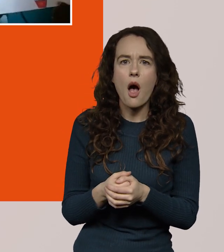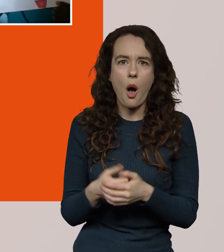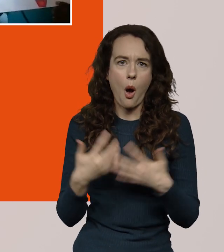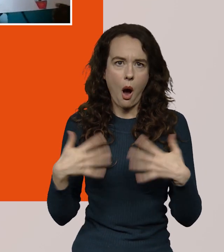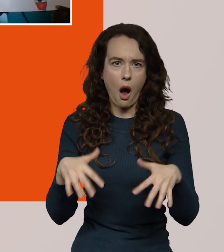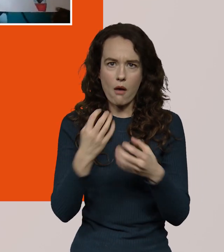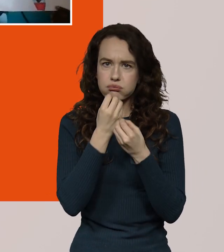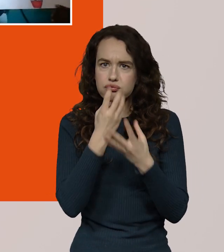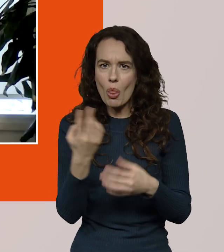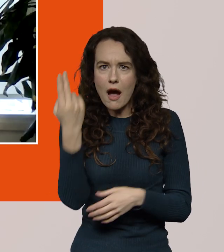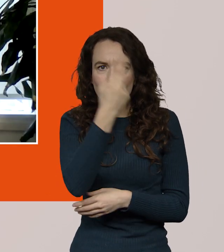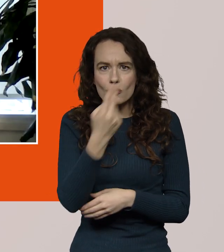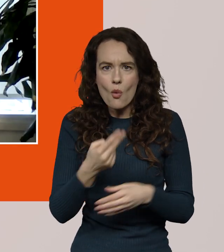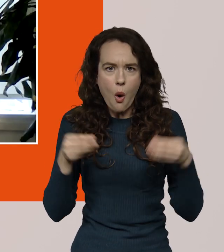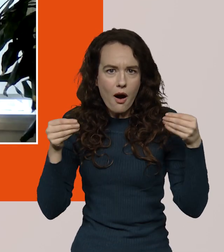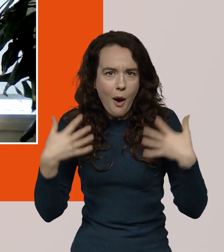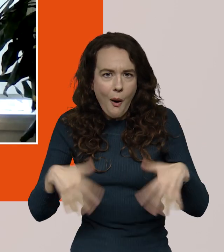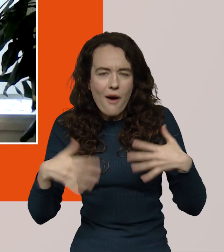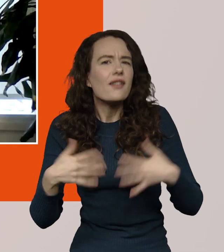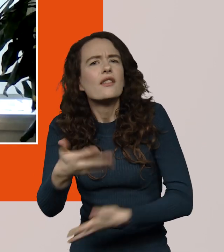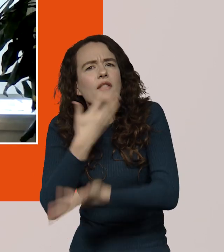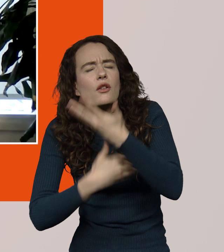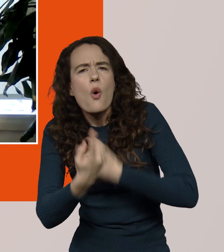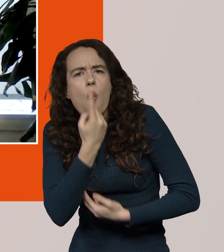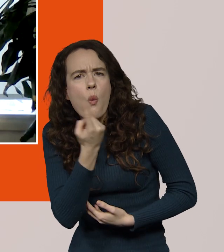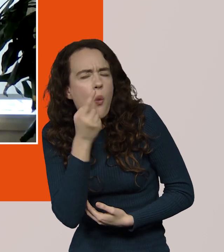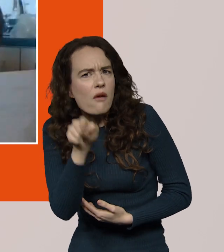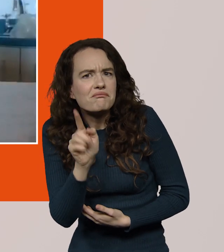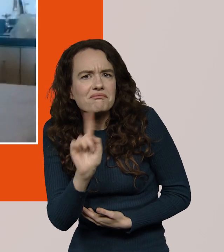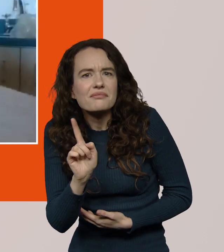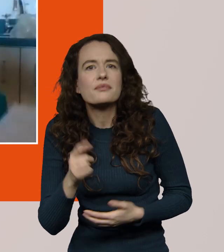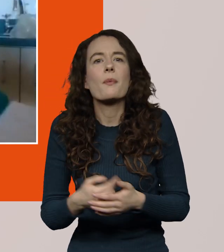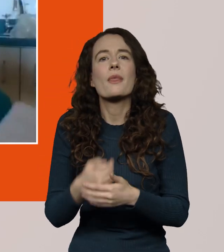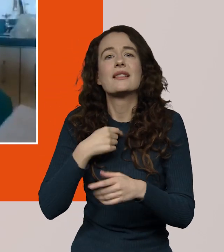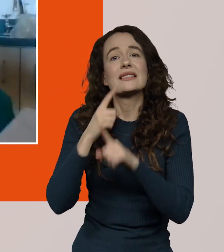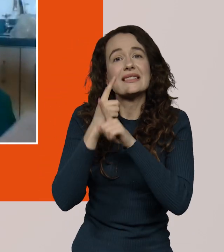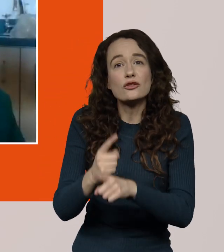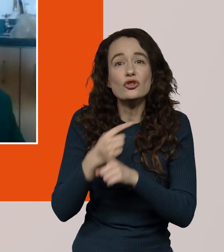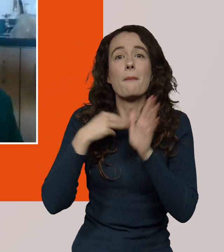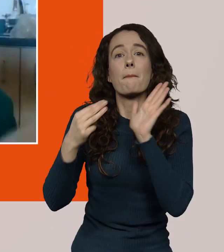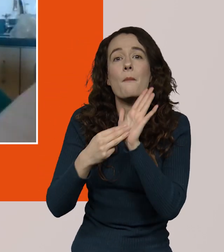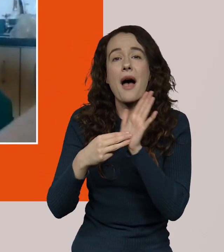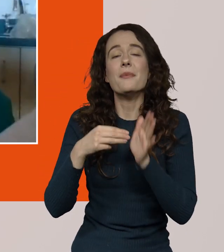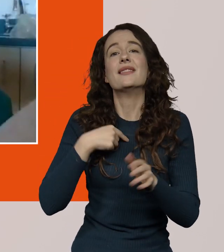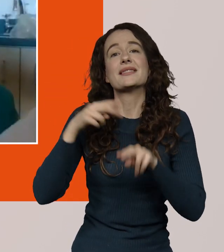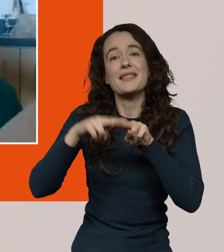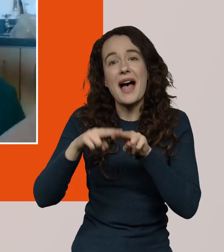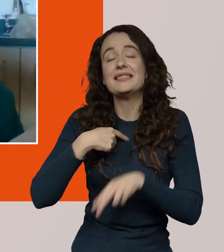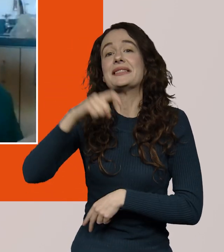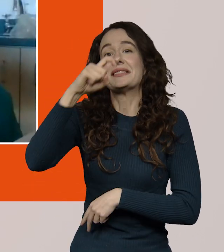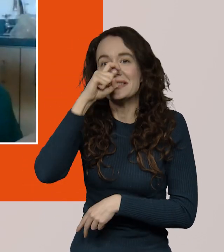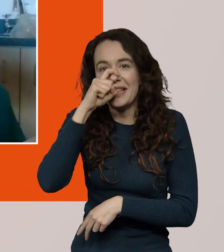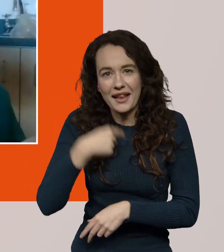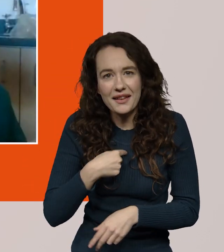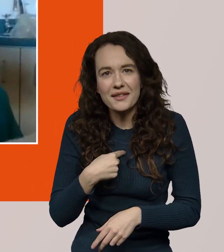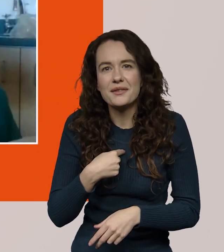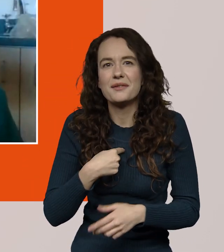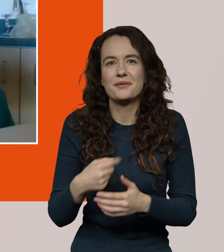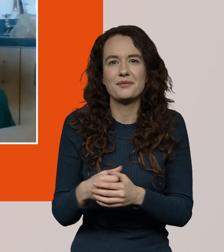us today. Are you excited to really kind of get involved, get down to it with our Place to Be helpers? I